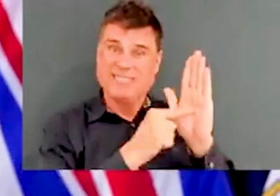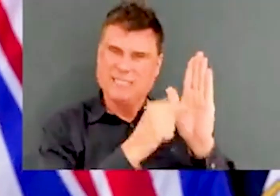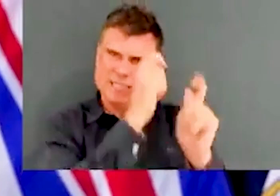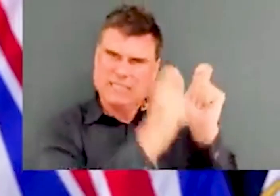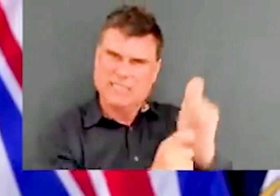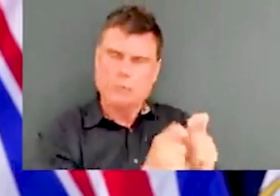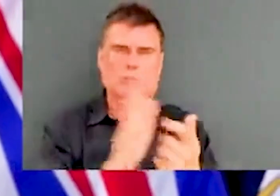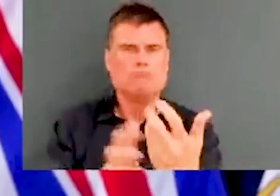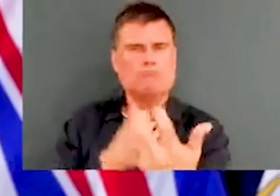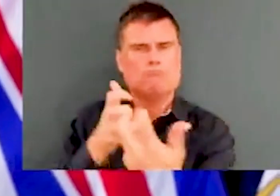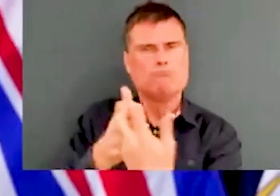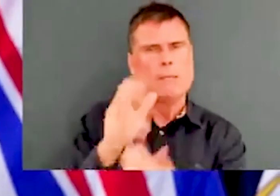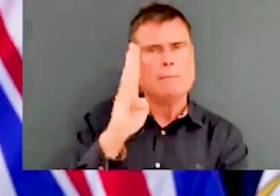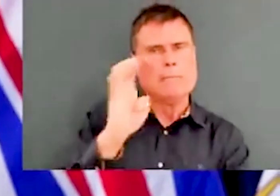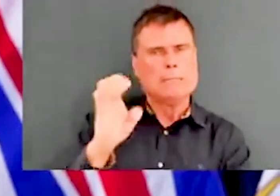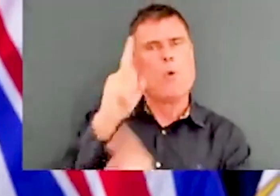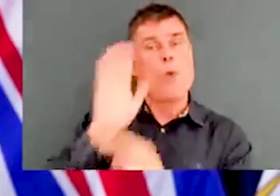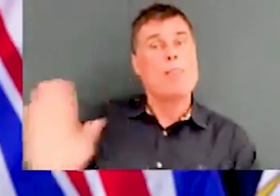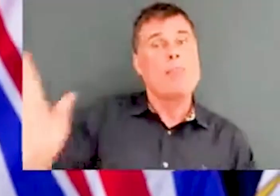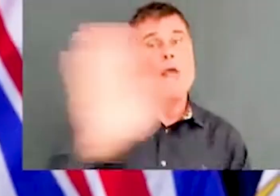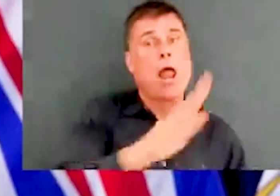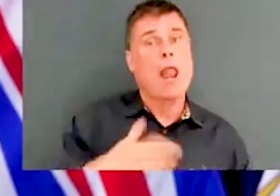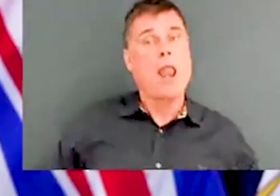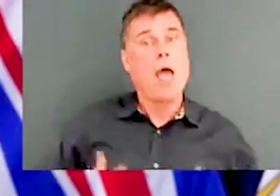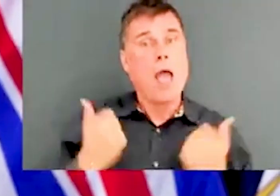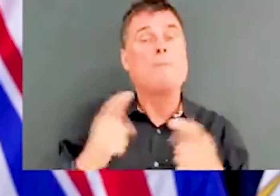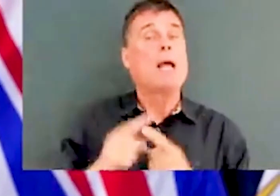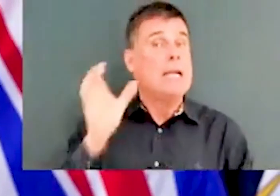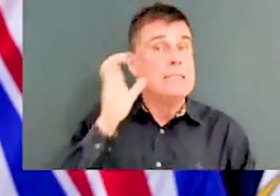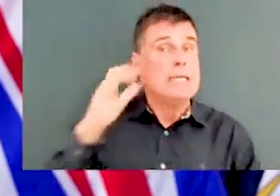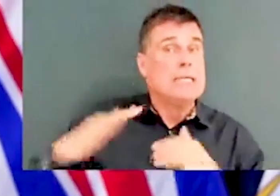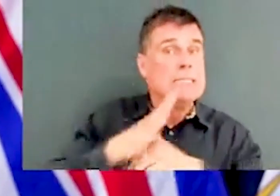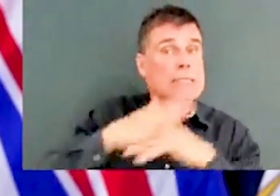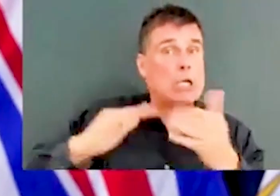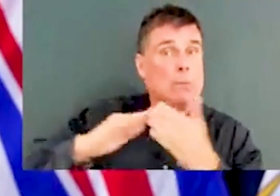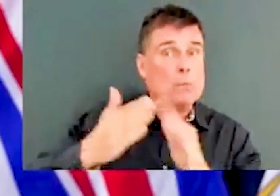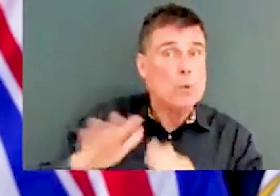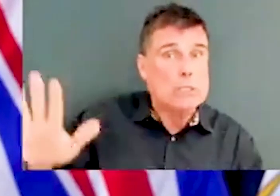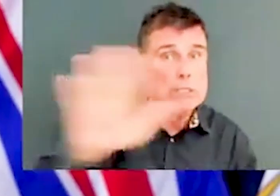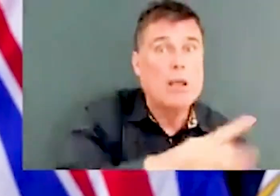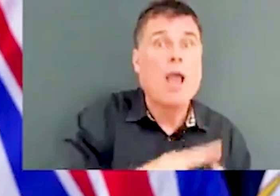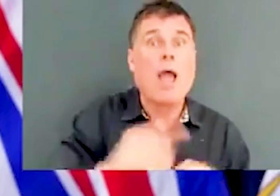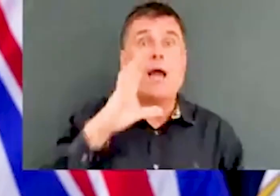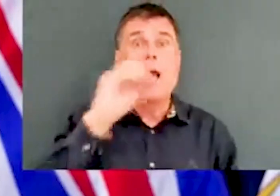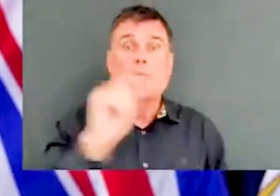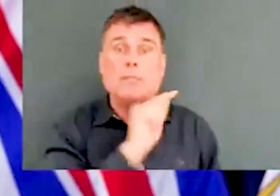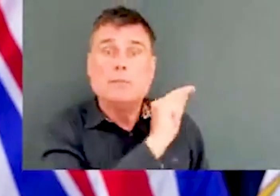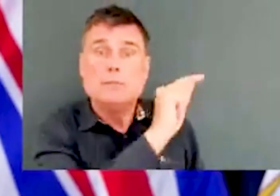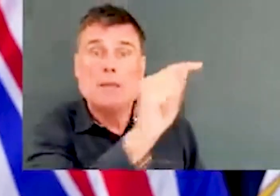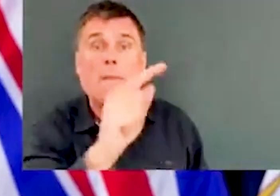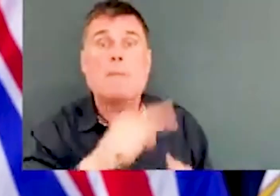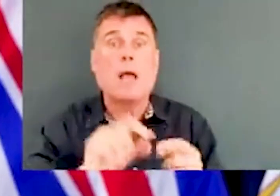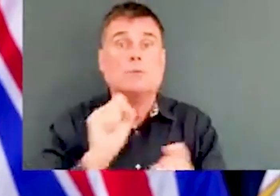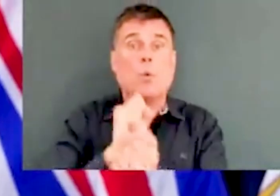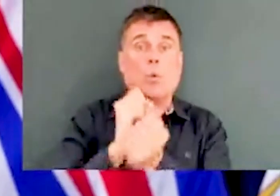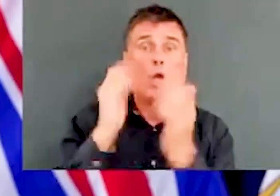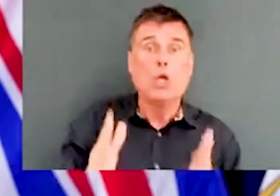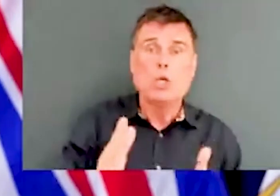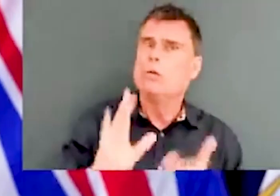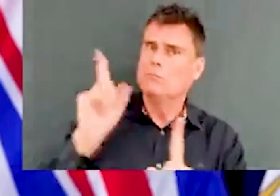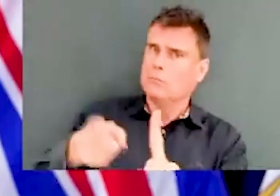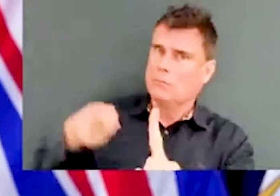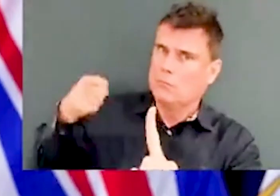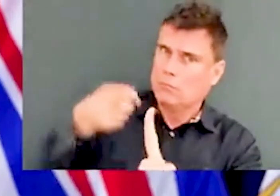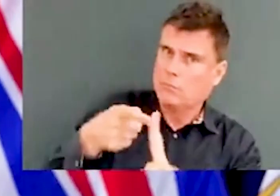industry representatives, and of course, workers in the region, particularly in the the Northeast. But all British Columbians will benefit from these